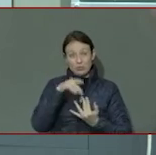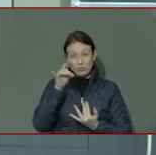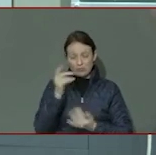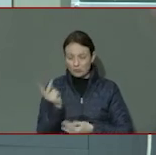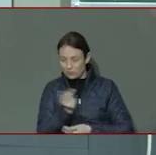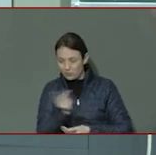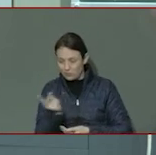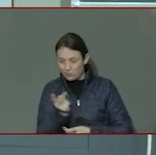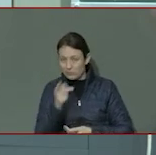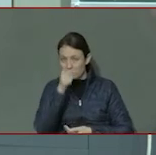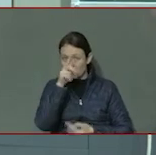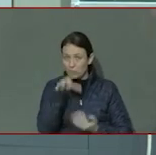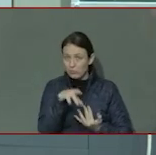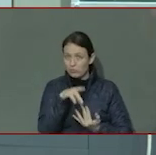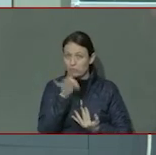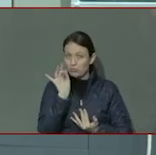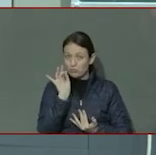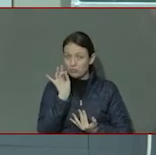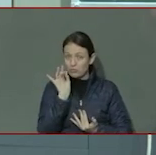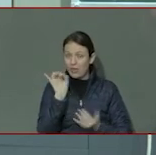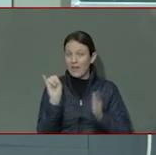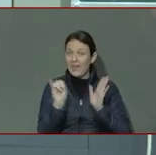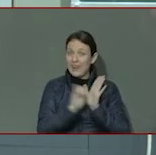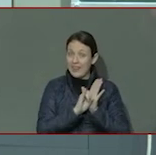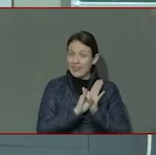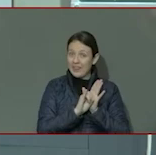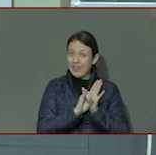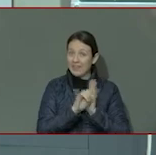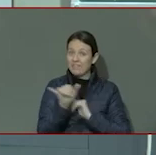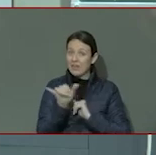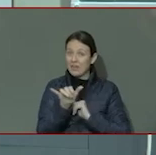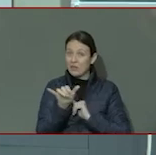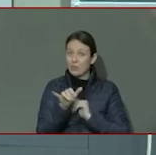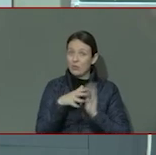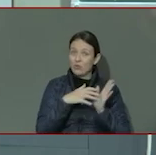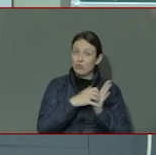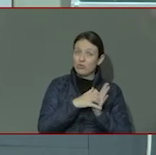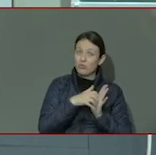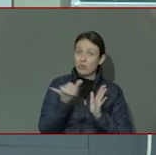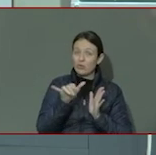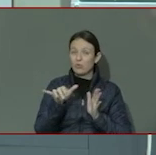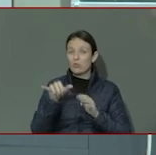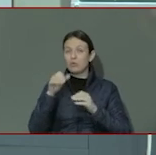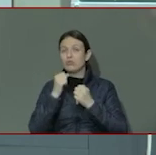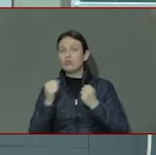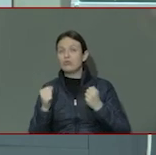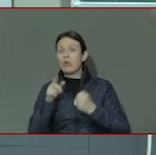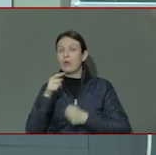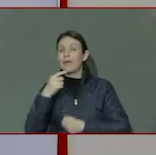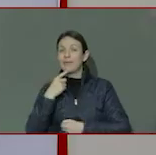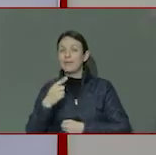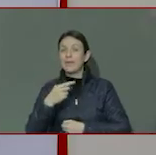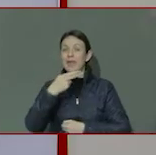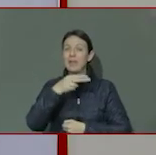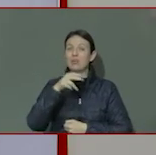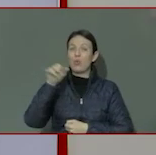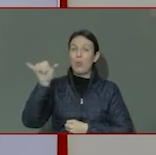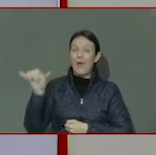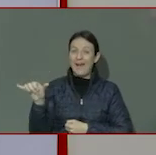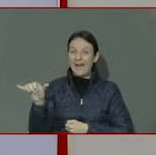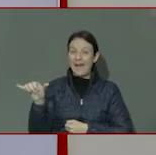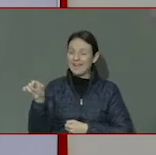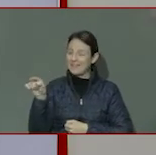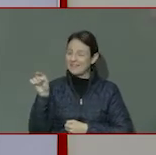two, and you were to identify which one is weak and which one is strong, you would say that HY